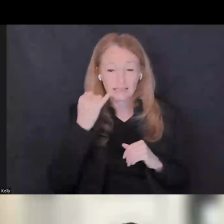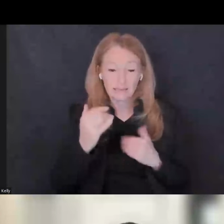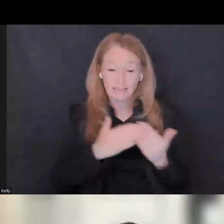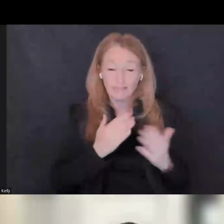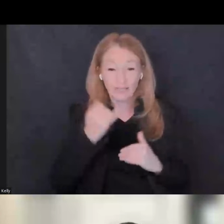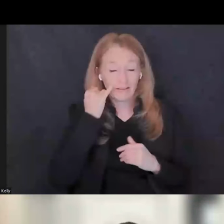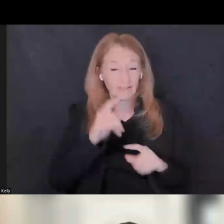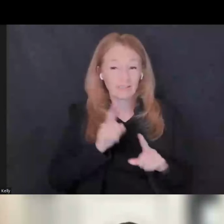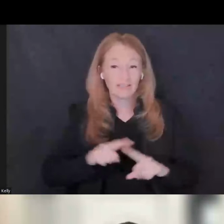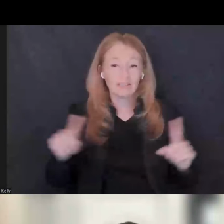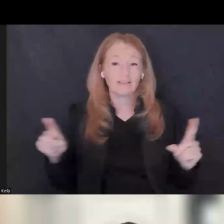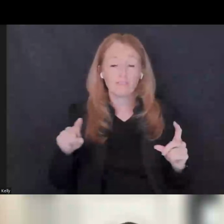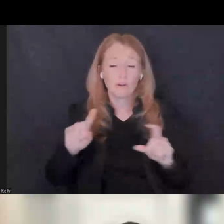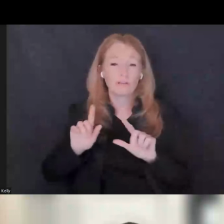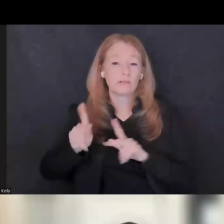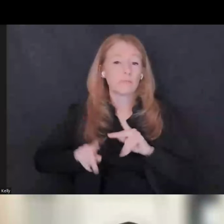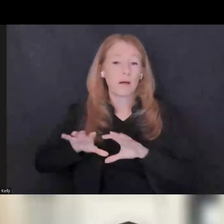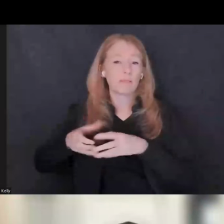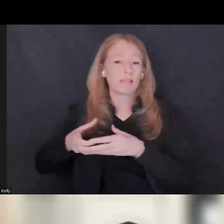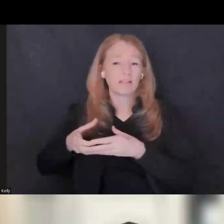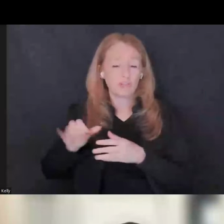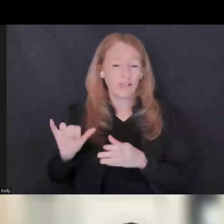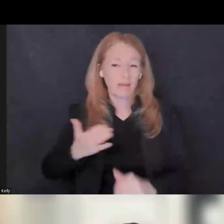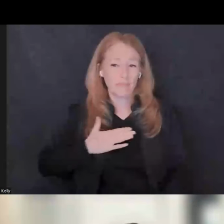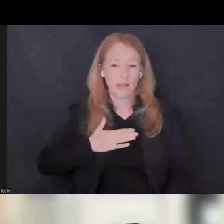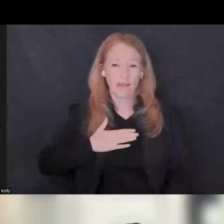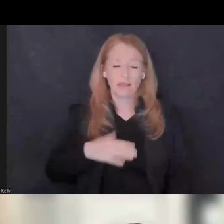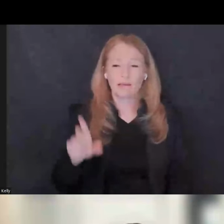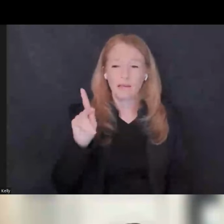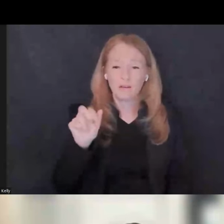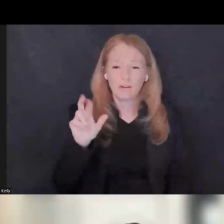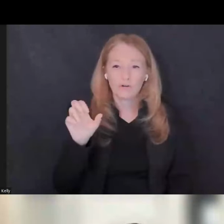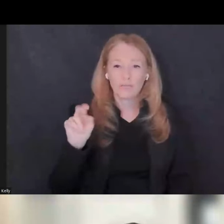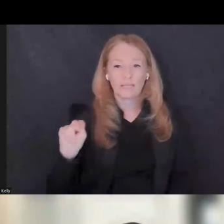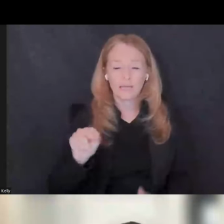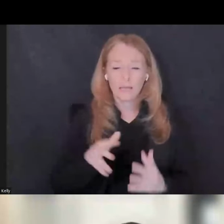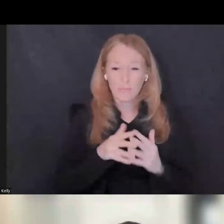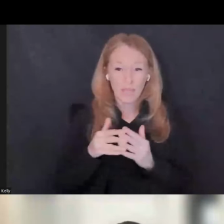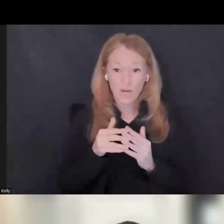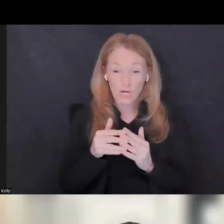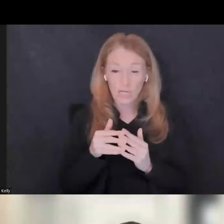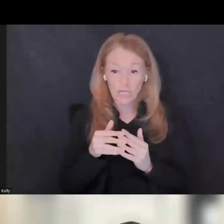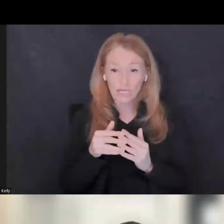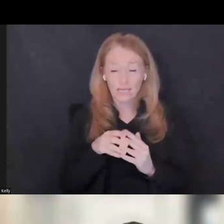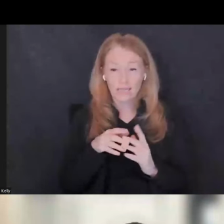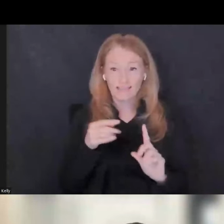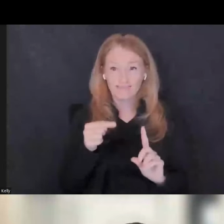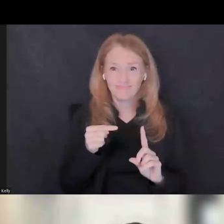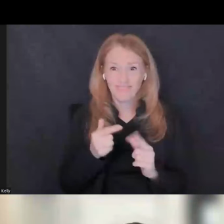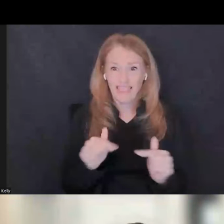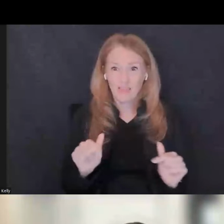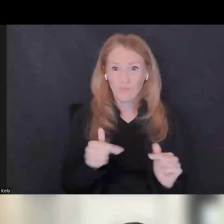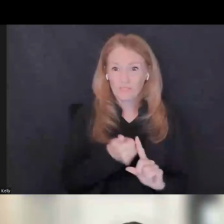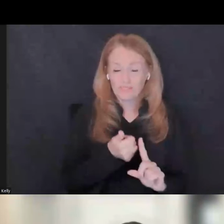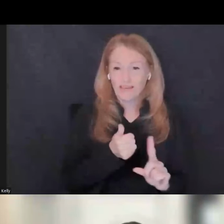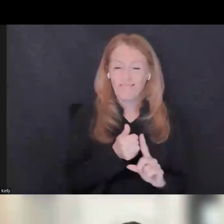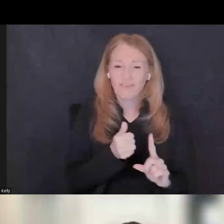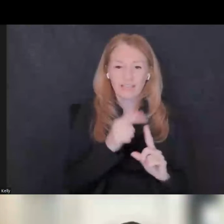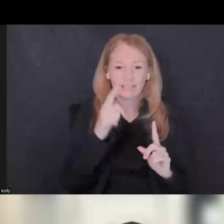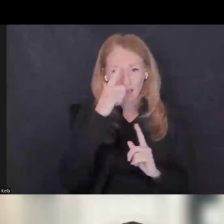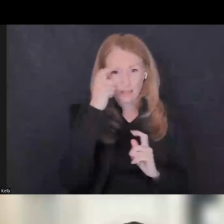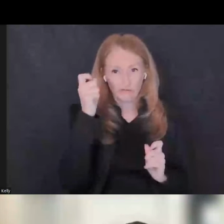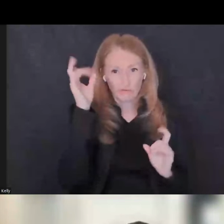Within our community, especially Korean American, language itself is a trauma experience. It was taken from many of